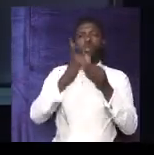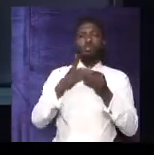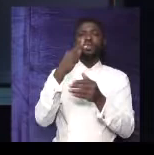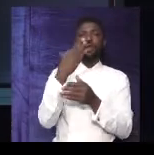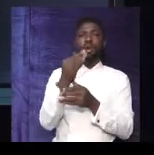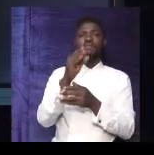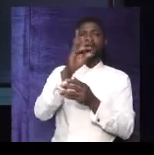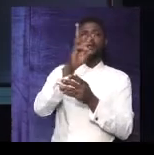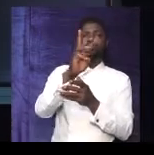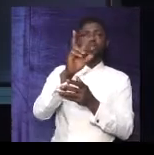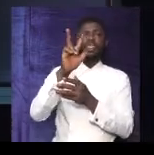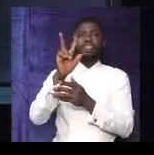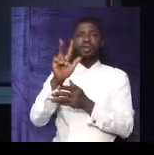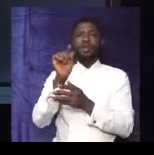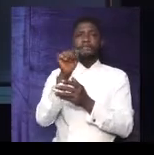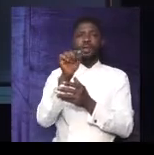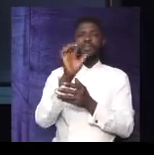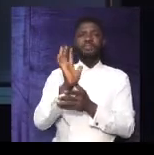is the complement of